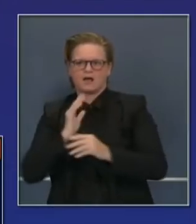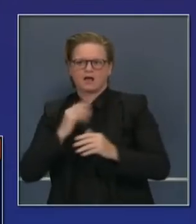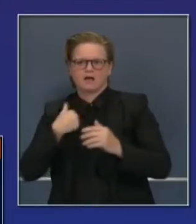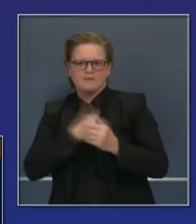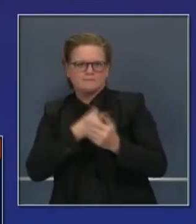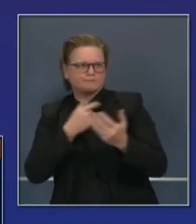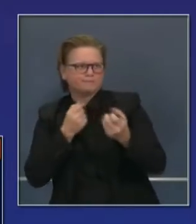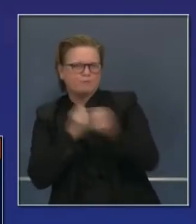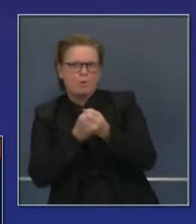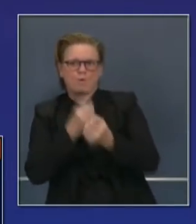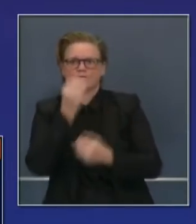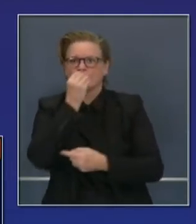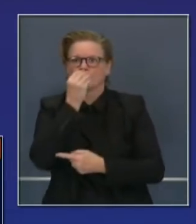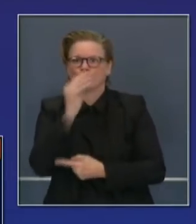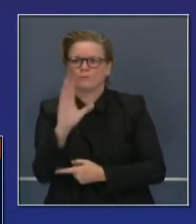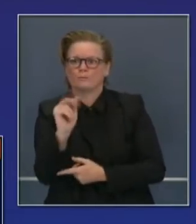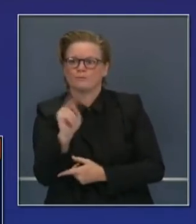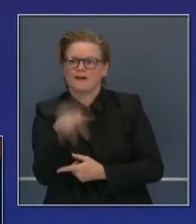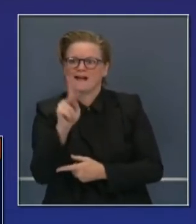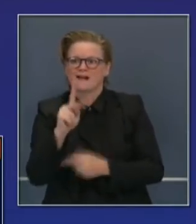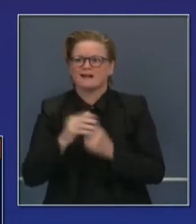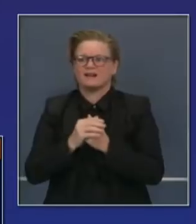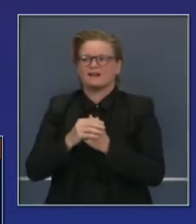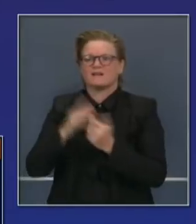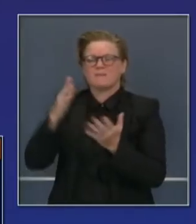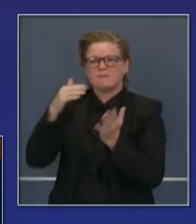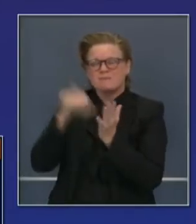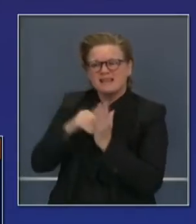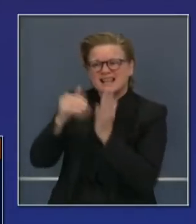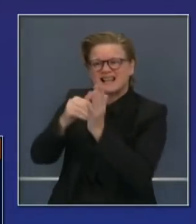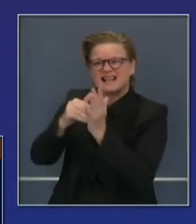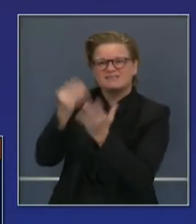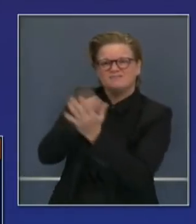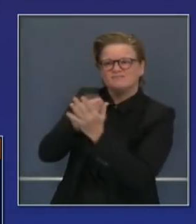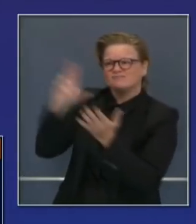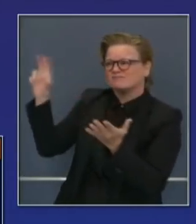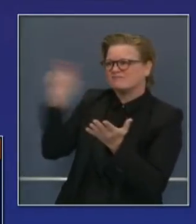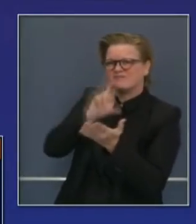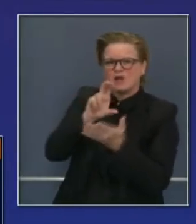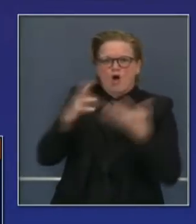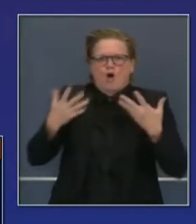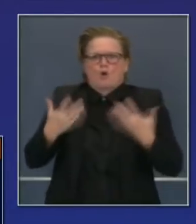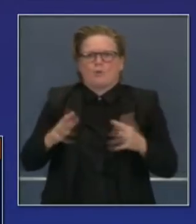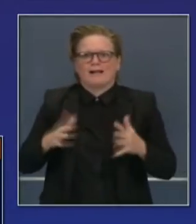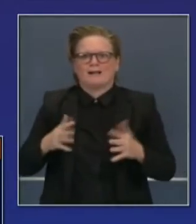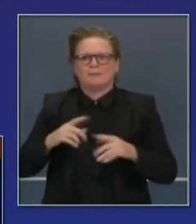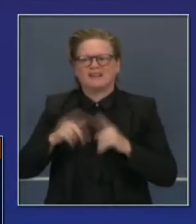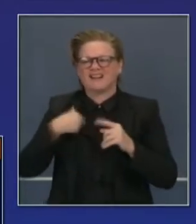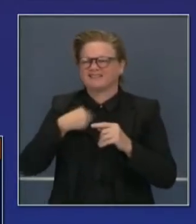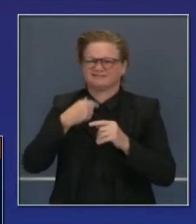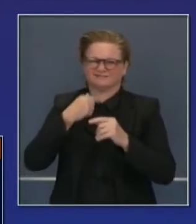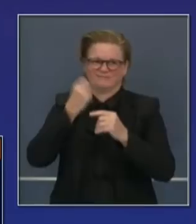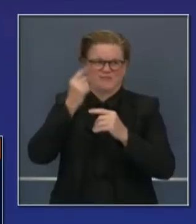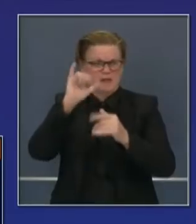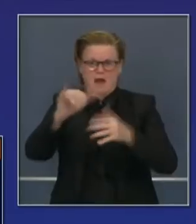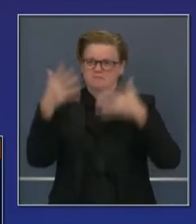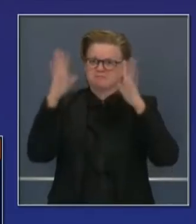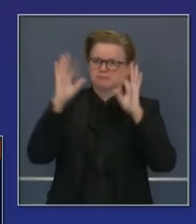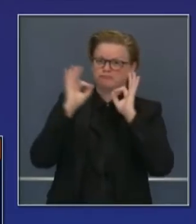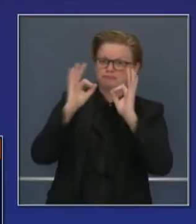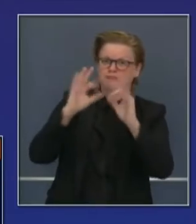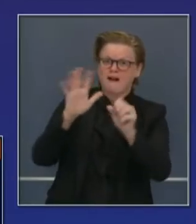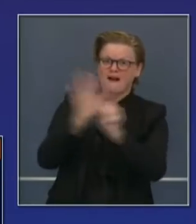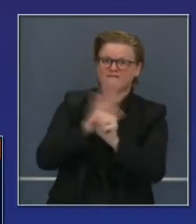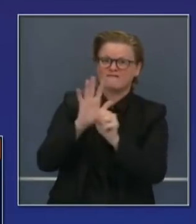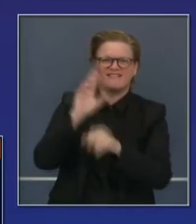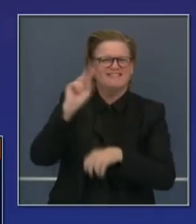million of additional supports we've recently provided. Again, it's never enough, not naive, and across the spectrum of all of